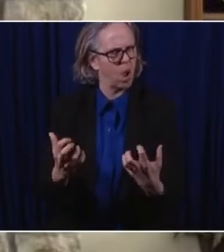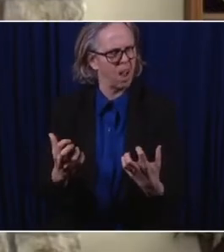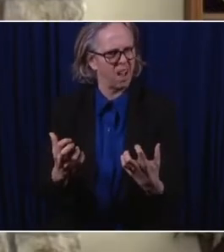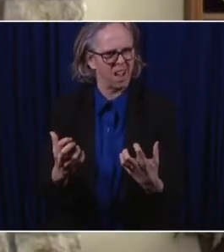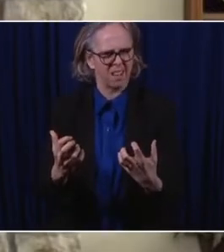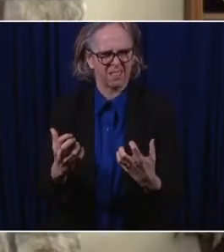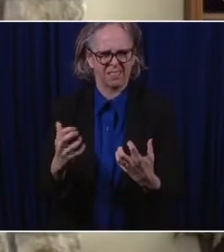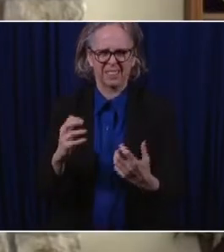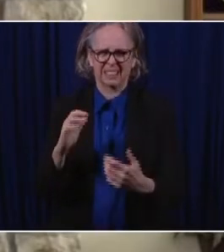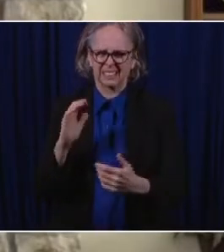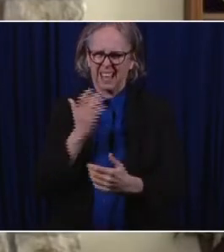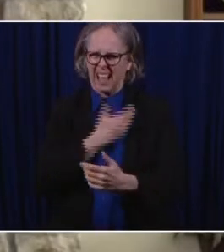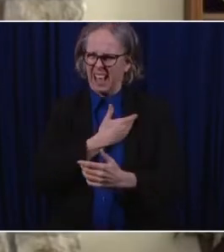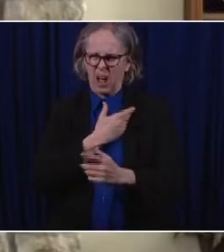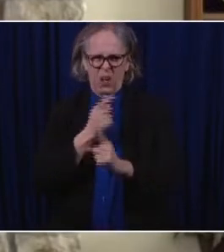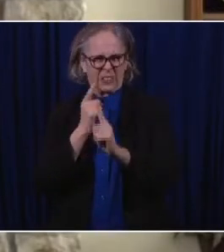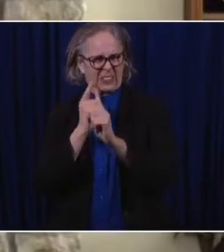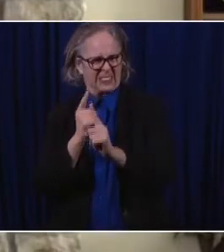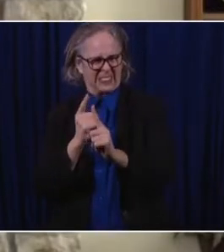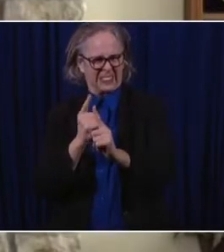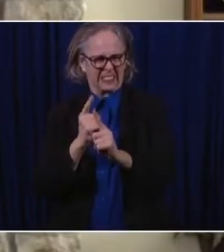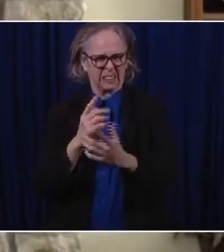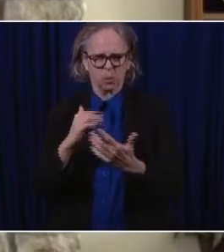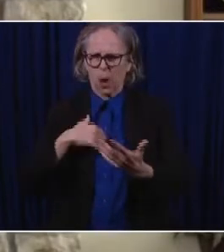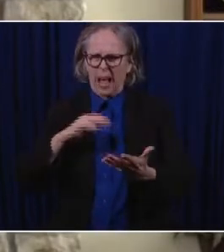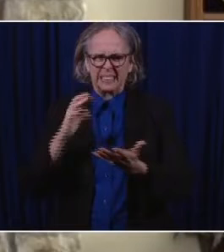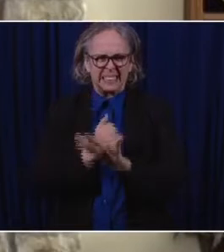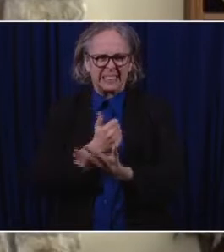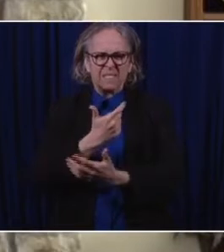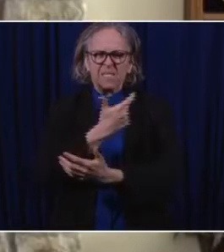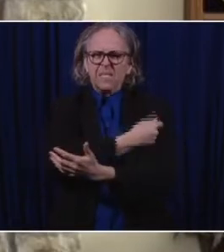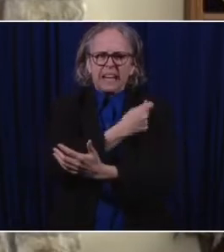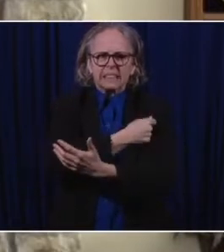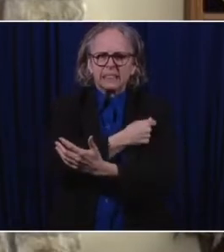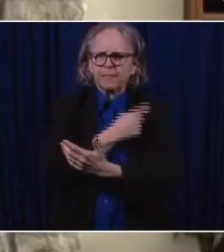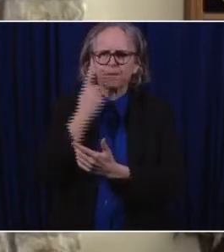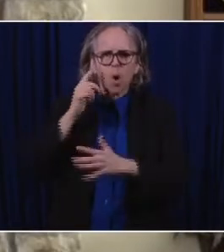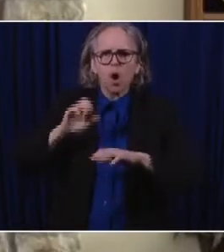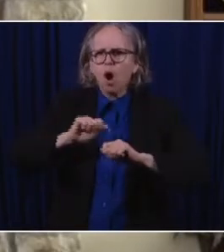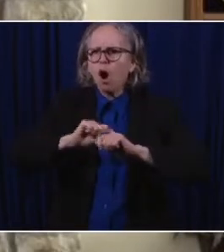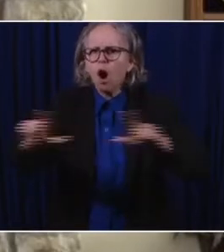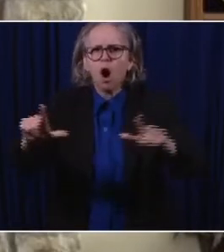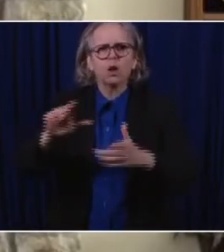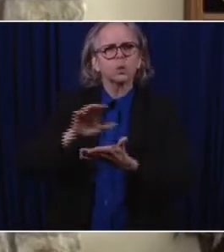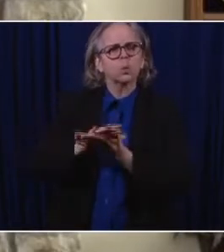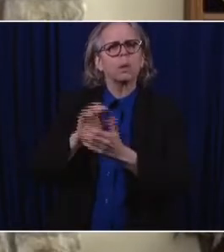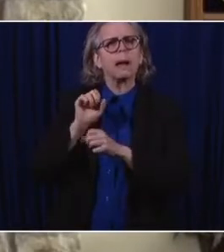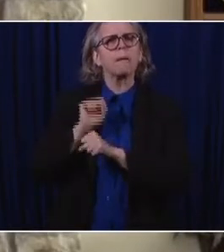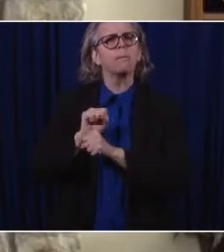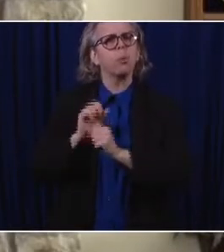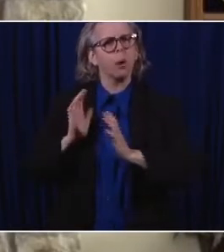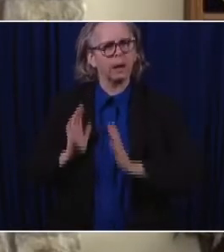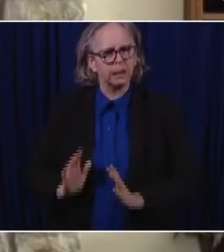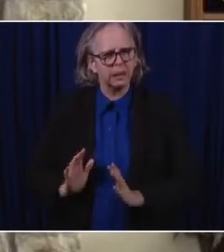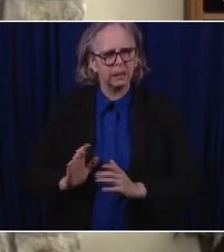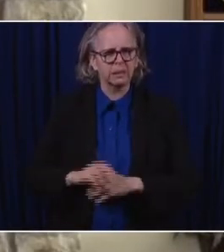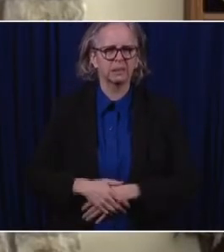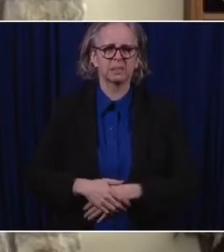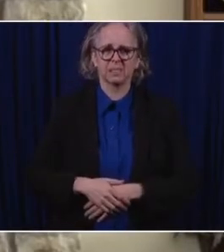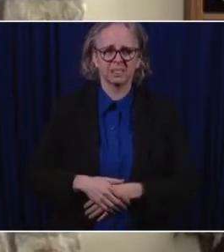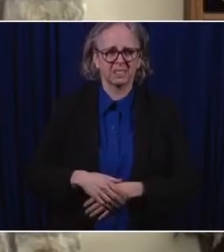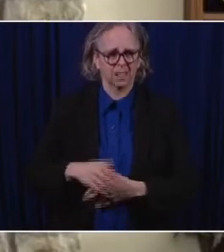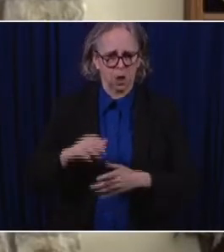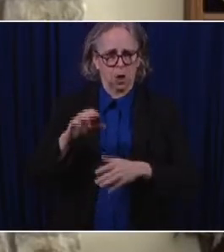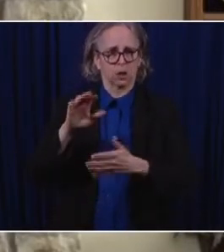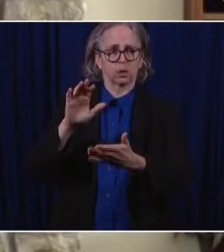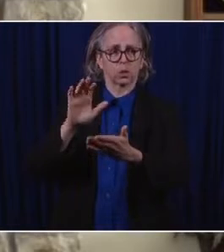our children back in school. It's a priority. I base that on conversations I've had